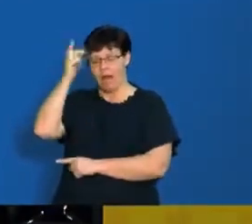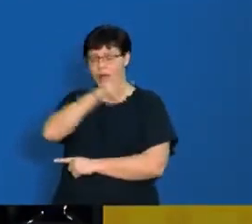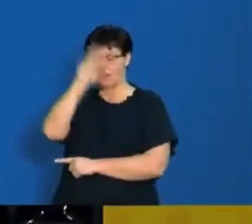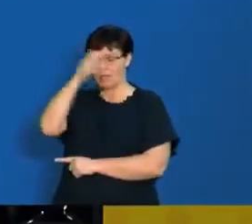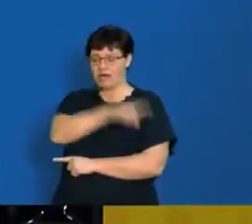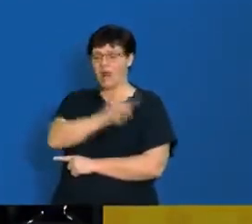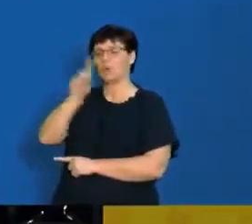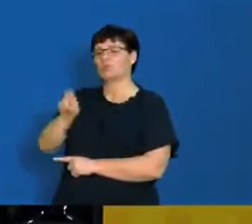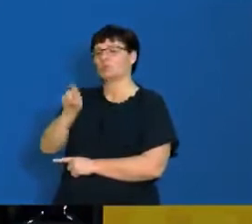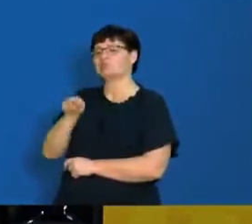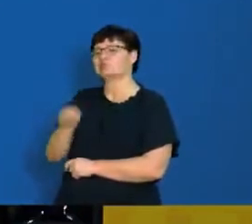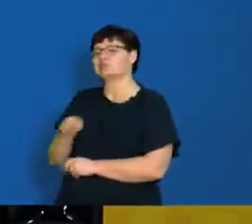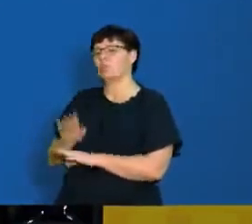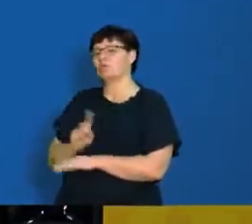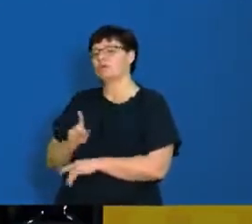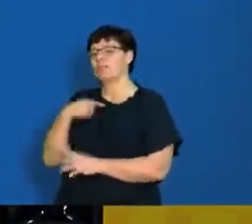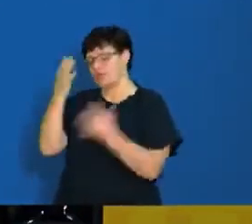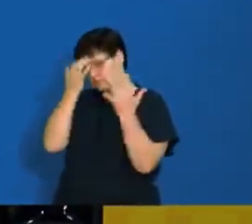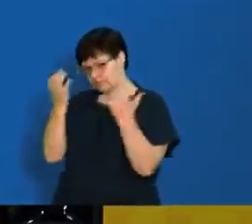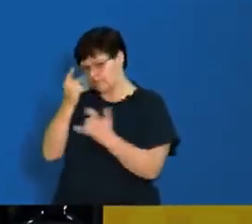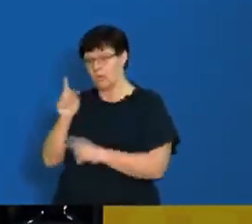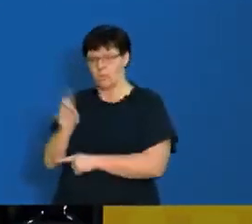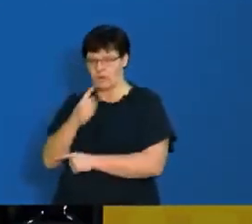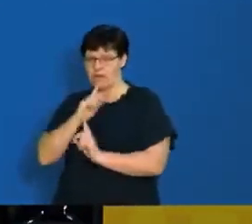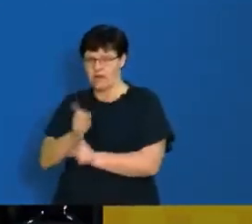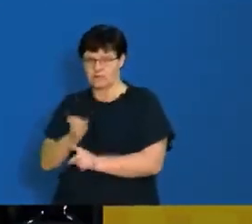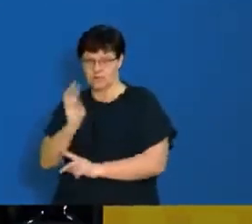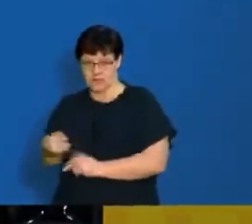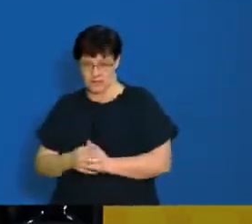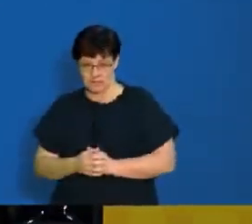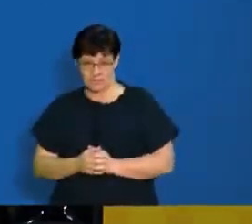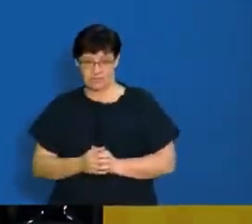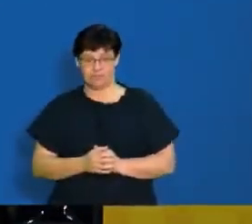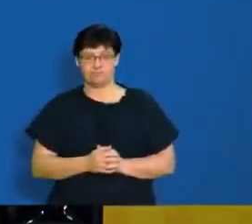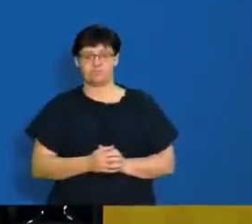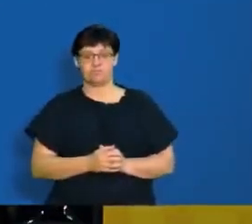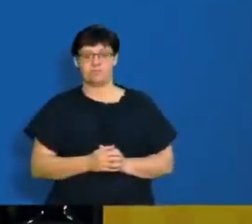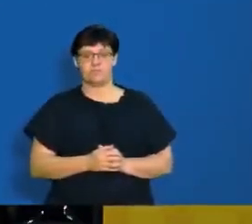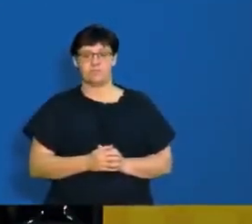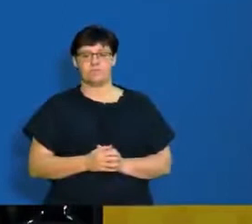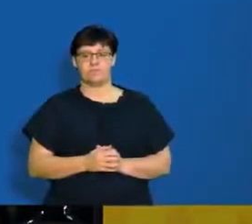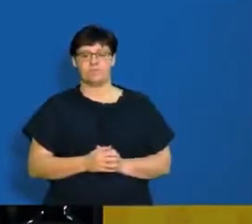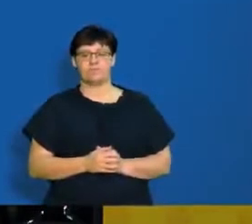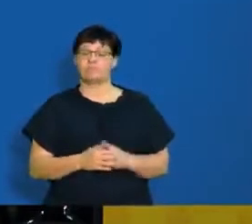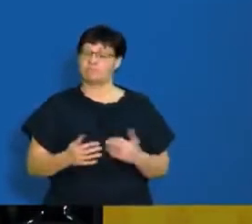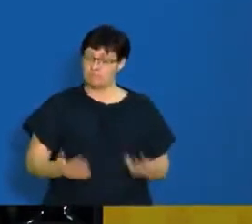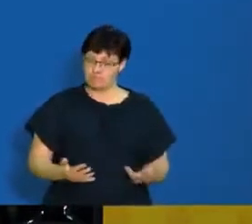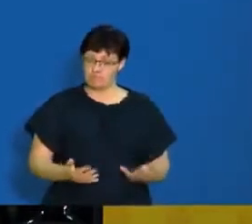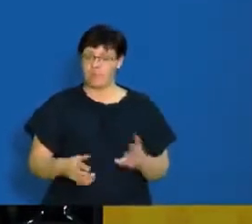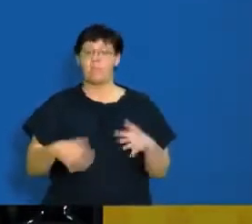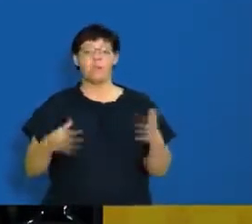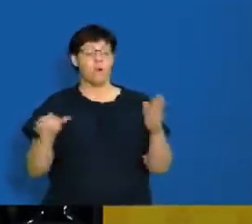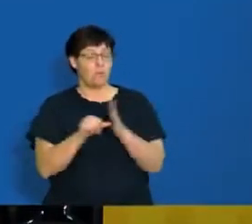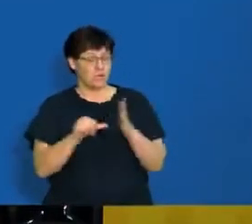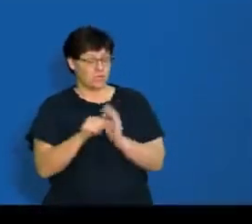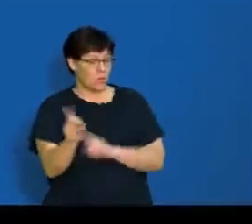sources, you are working out the answers to those questions. Okay, and another very important